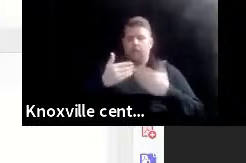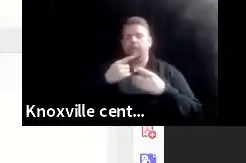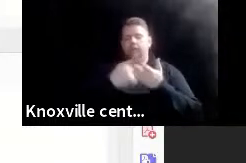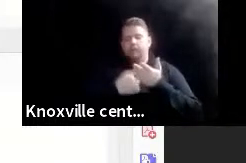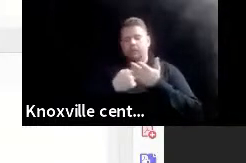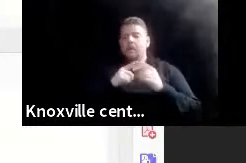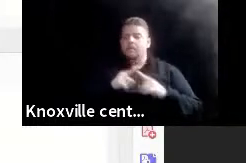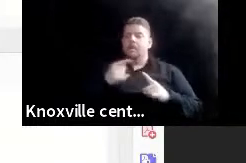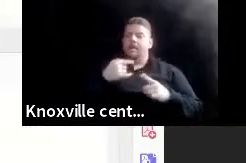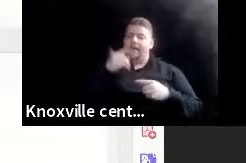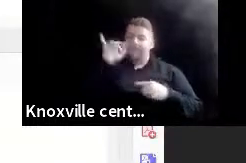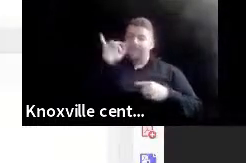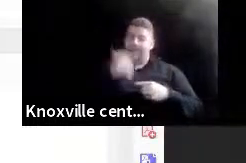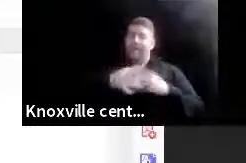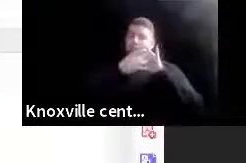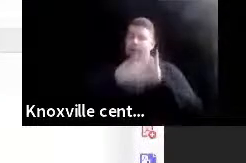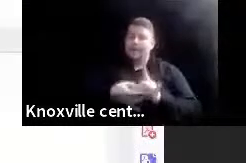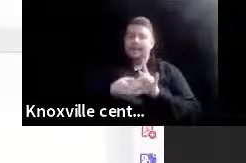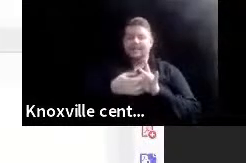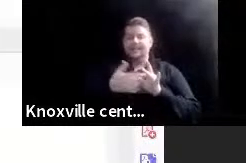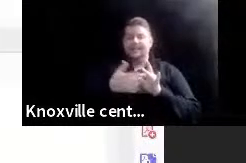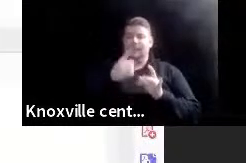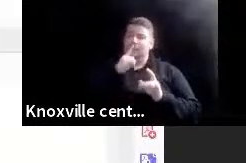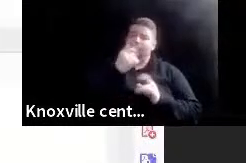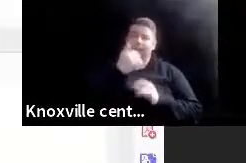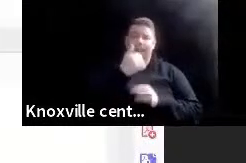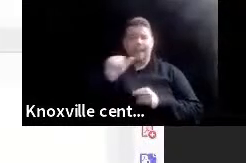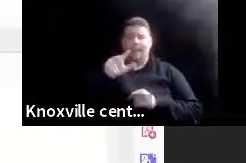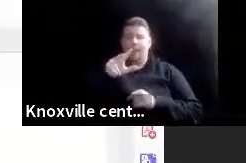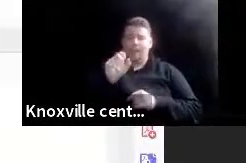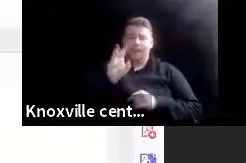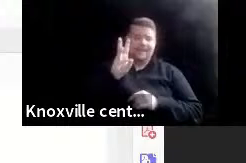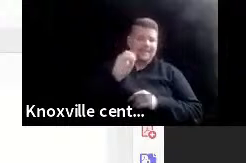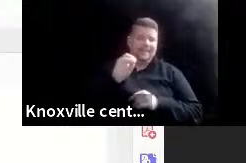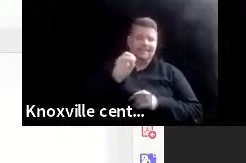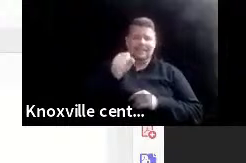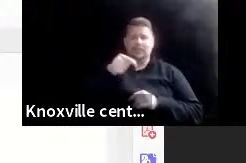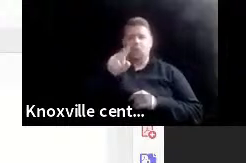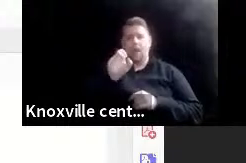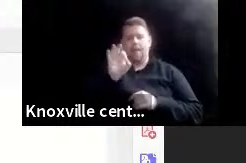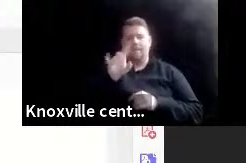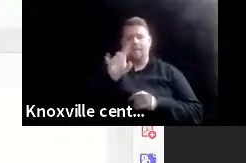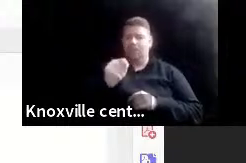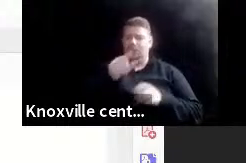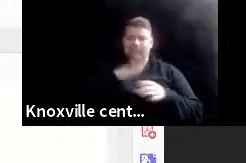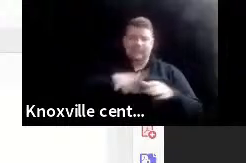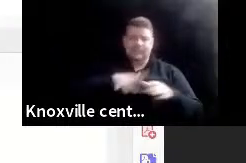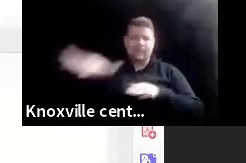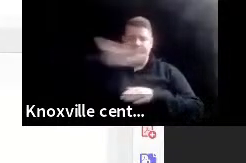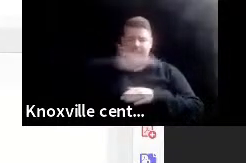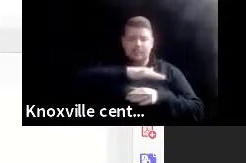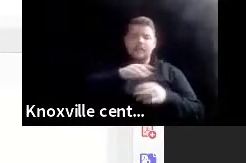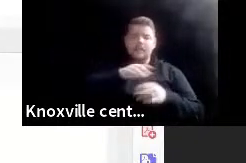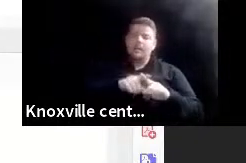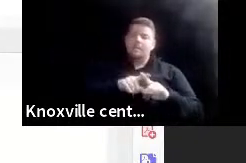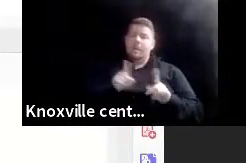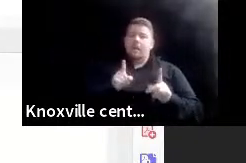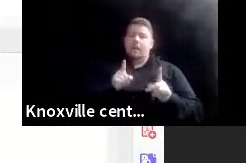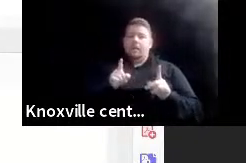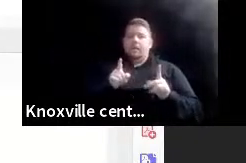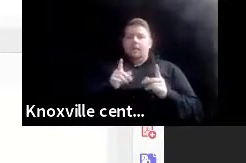I think this pertains to any 360 square foot space, but just